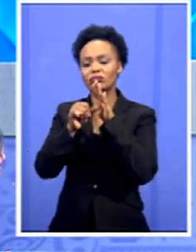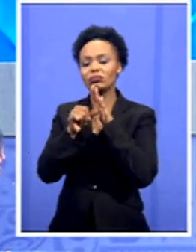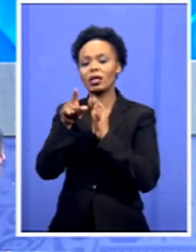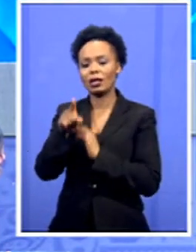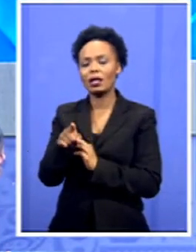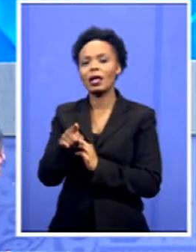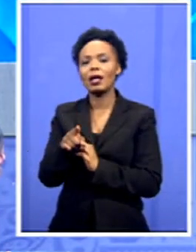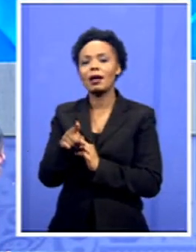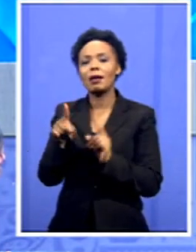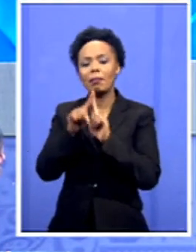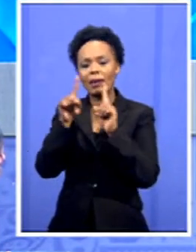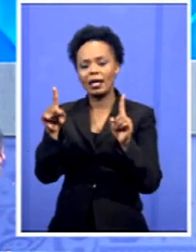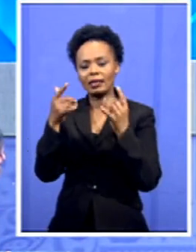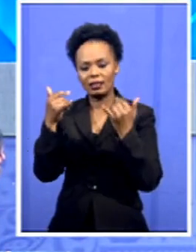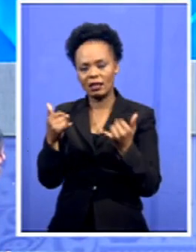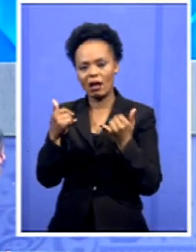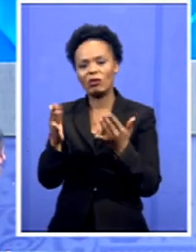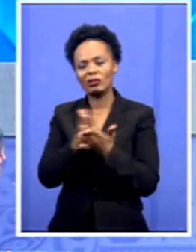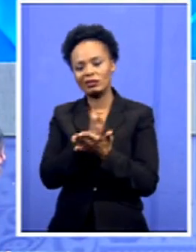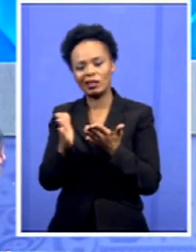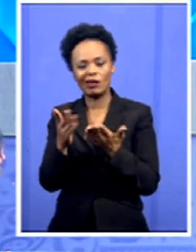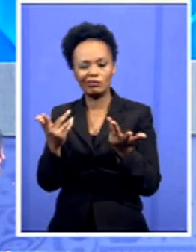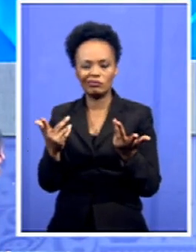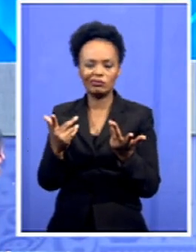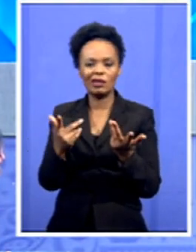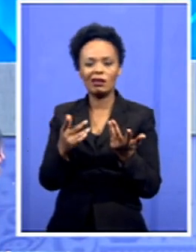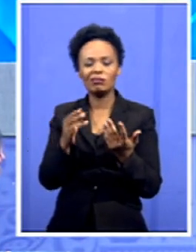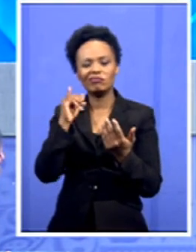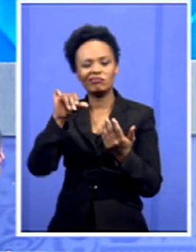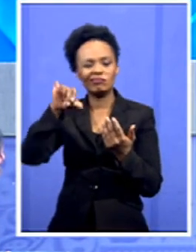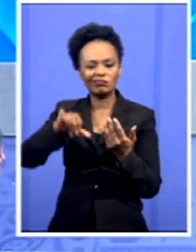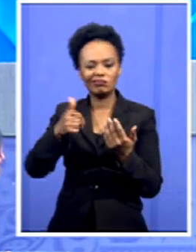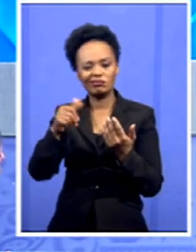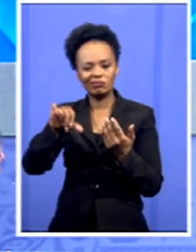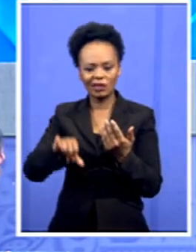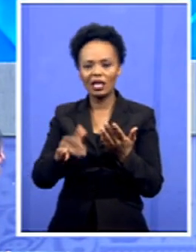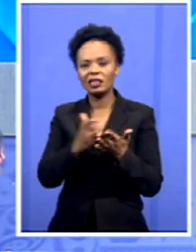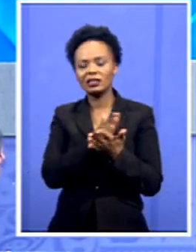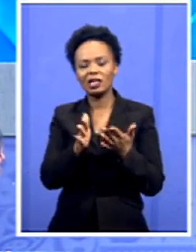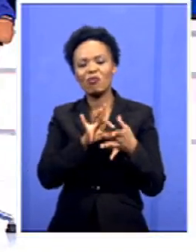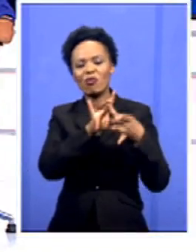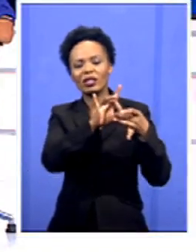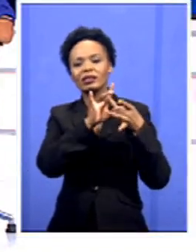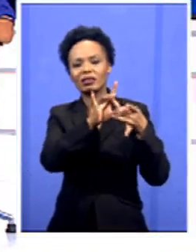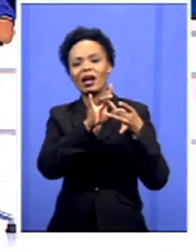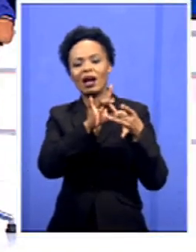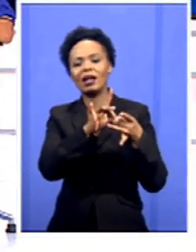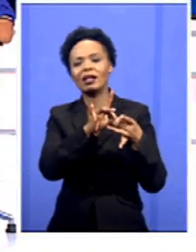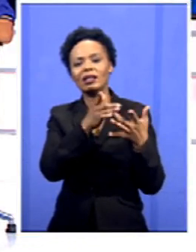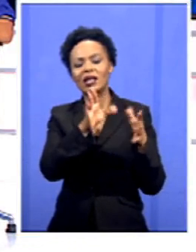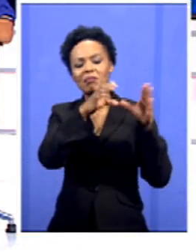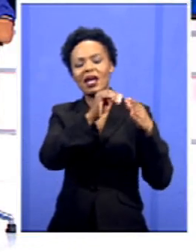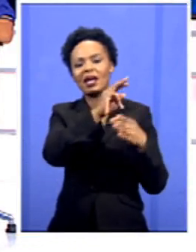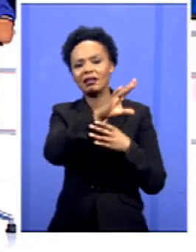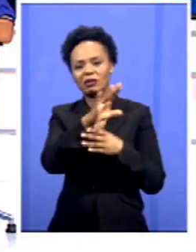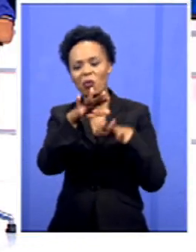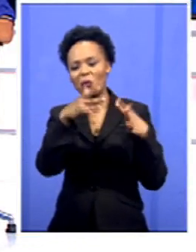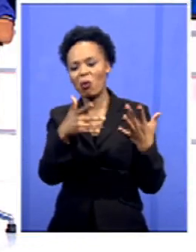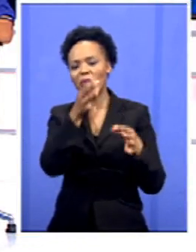complain that it is only those who are connected to political power that actually land up in